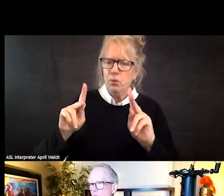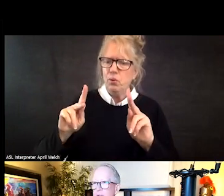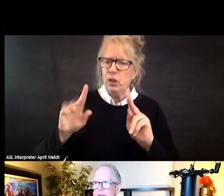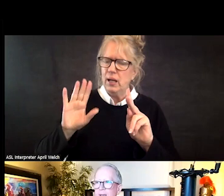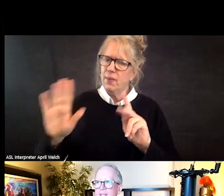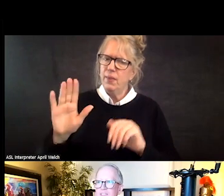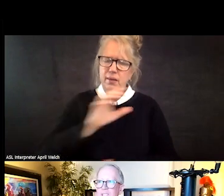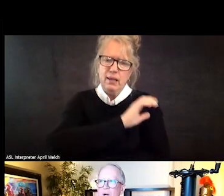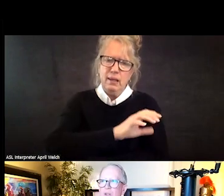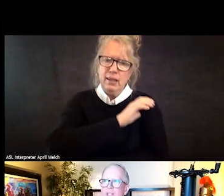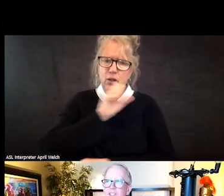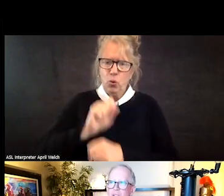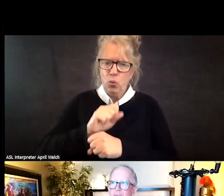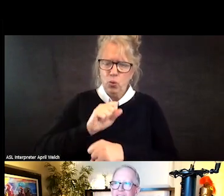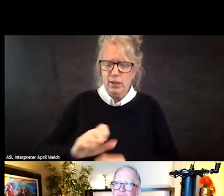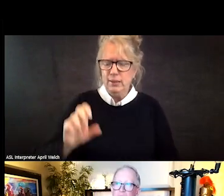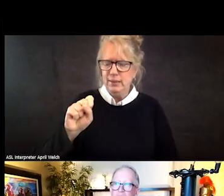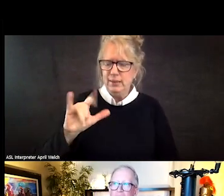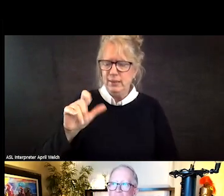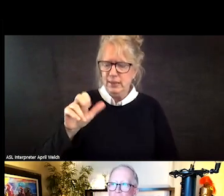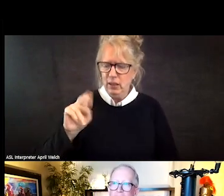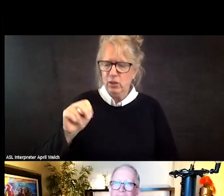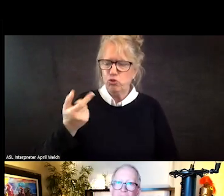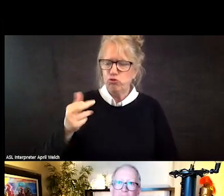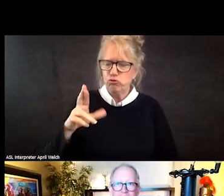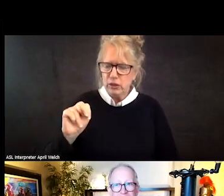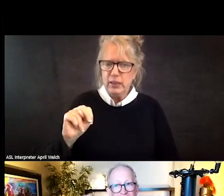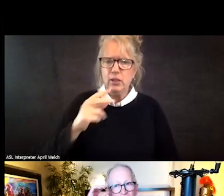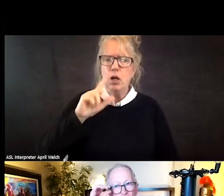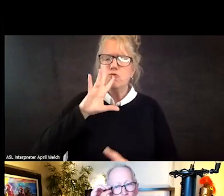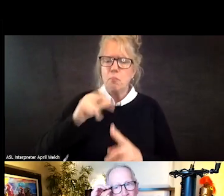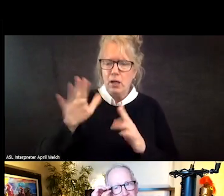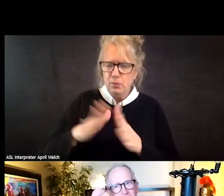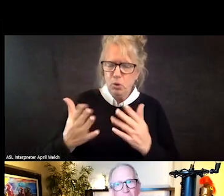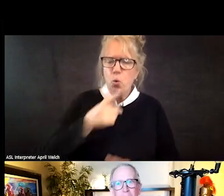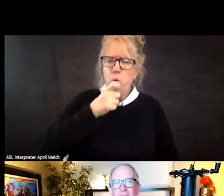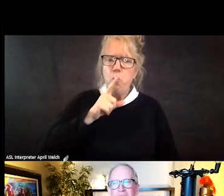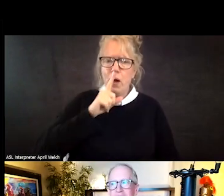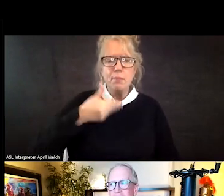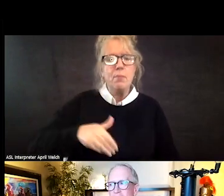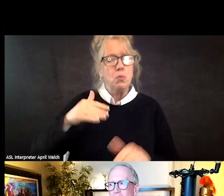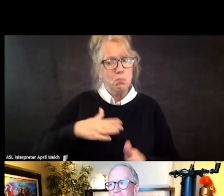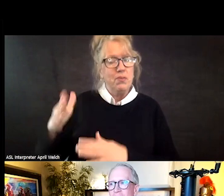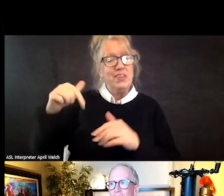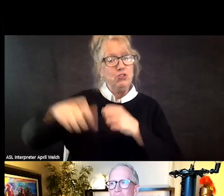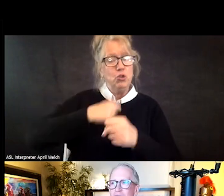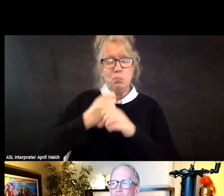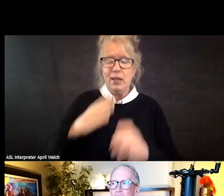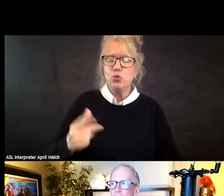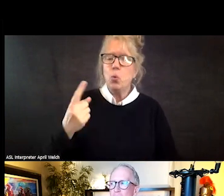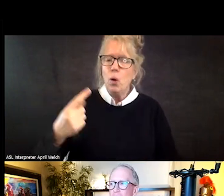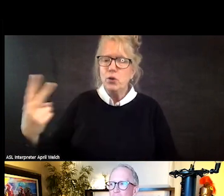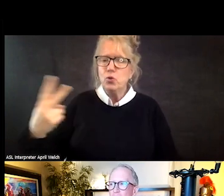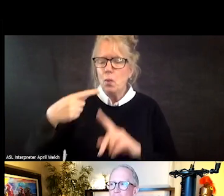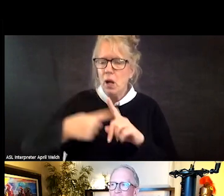clinical work. And Silouan Green talked about his book, Who Am I? We intend to do 1 to 2 a month this year and really start